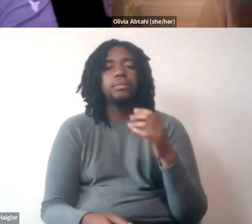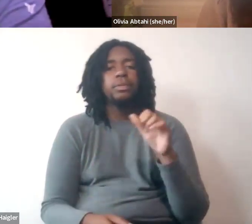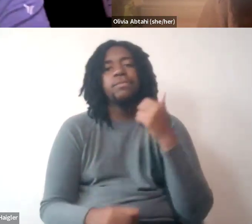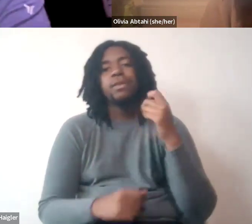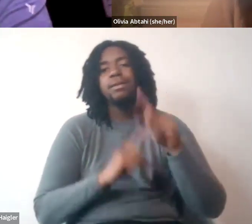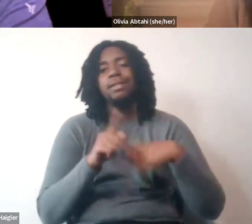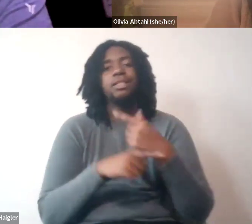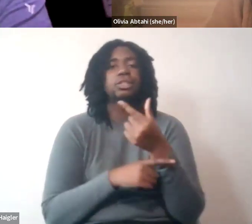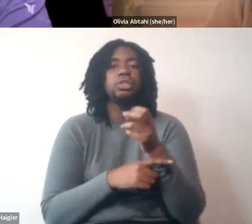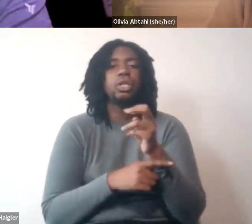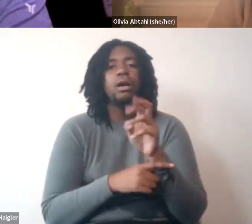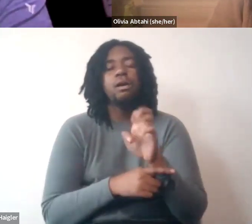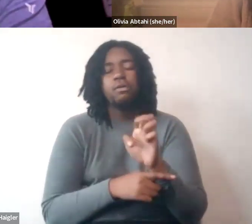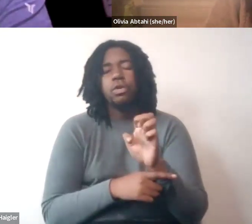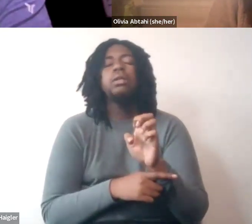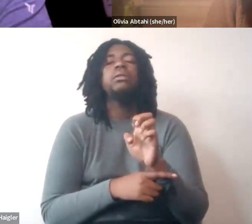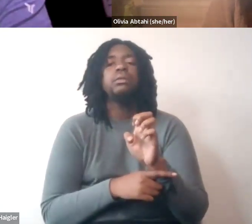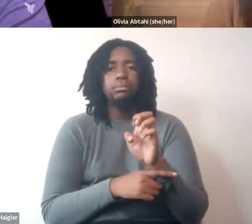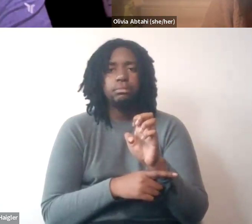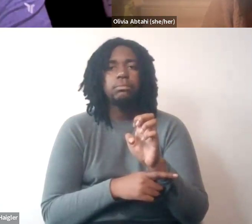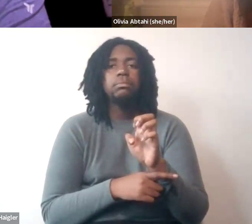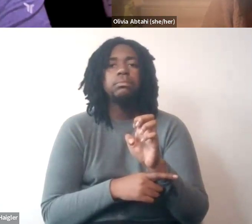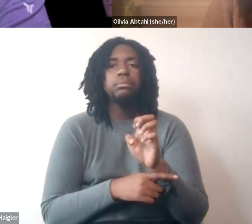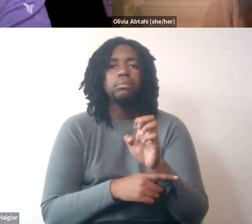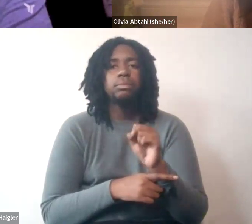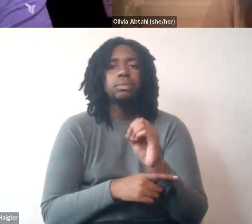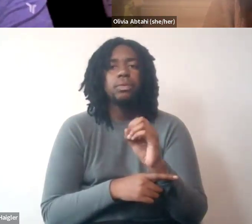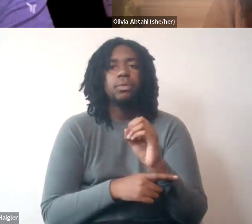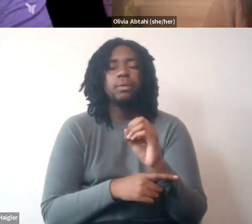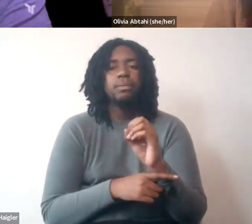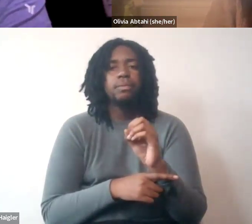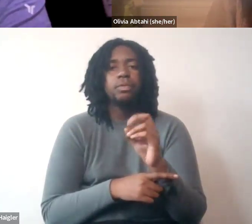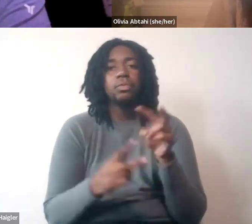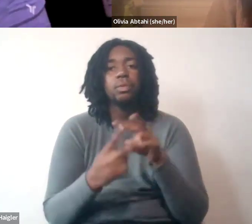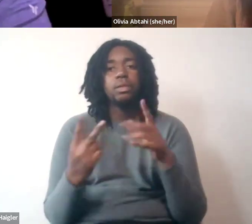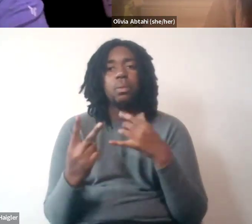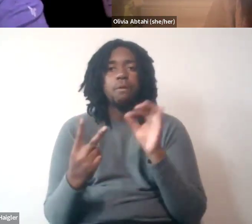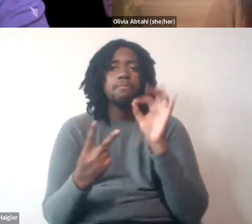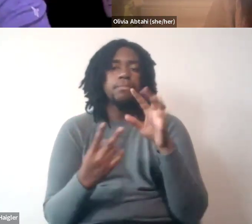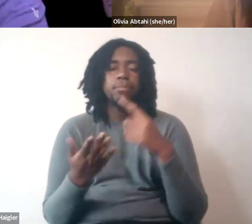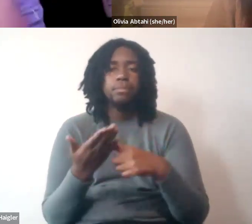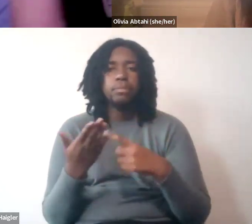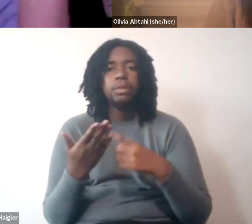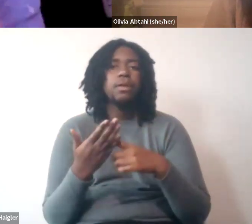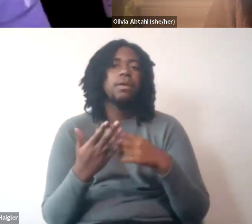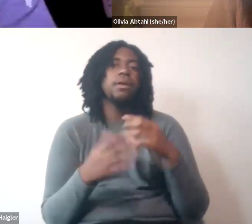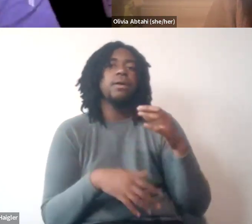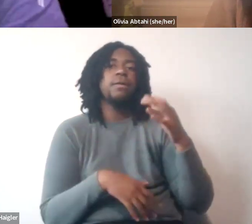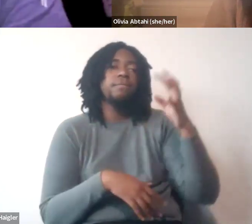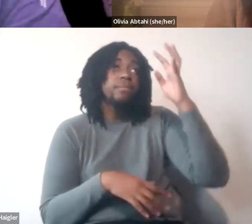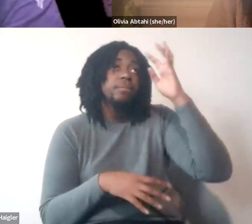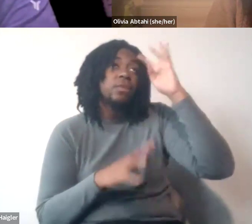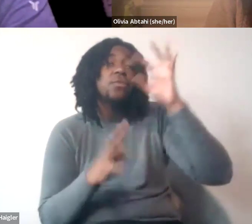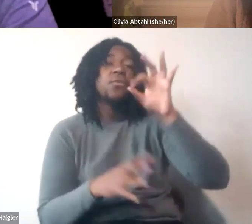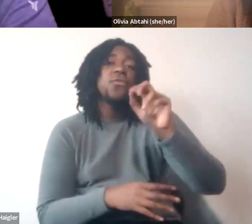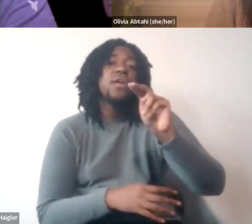Perfectly Parveen and that kind of thing. So, I mean, the 2 things I kind of want to touch on here are the fantasy and the mythology, and then the characters and